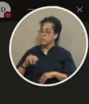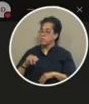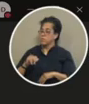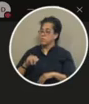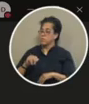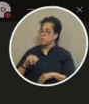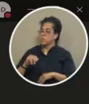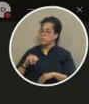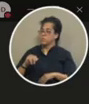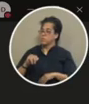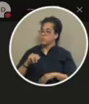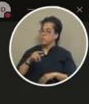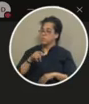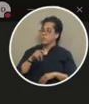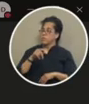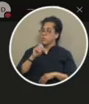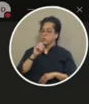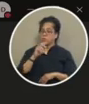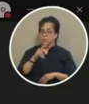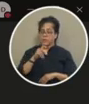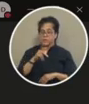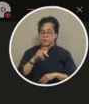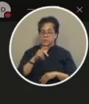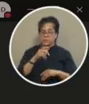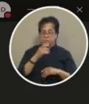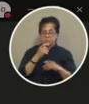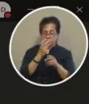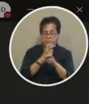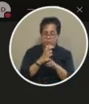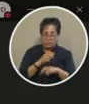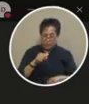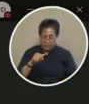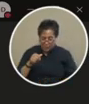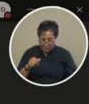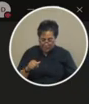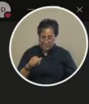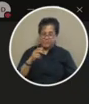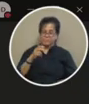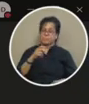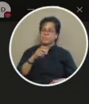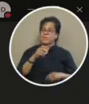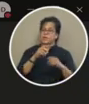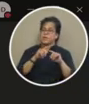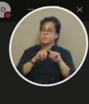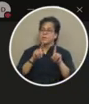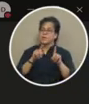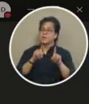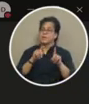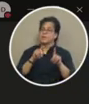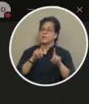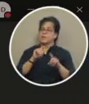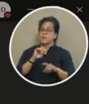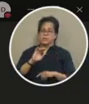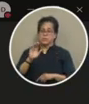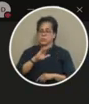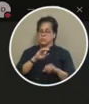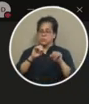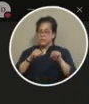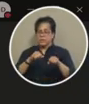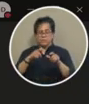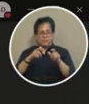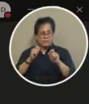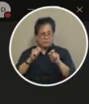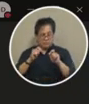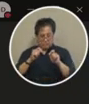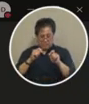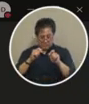Sorry, I also have the same issue as Representative Lozada. It's hard to get that in the time before we move on. I just wanted to know if you could just really quickly tell